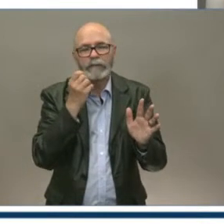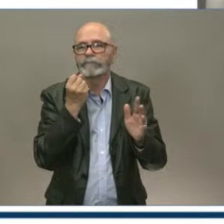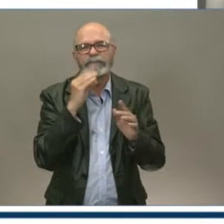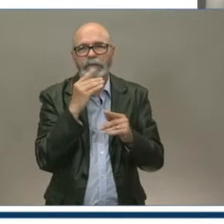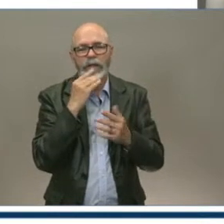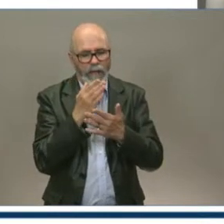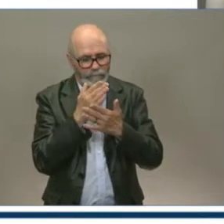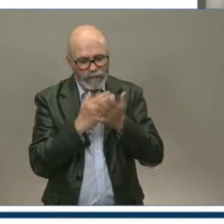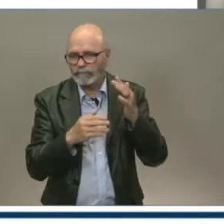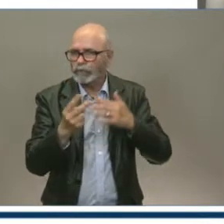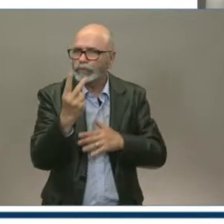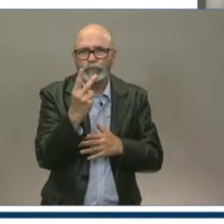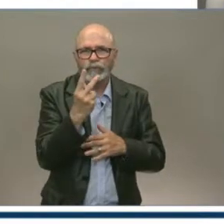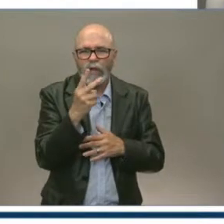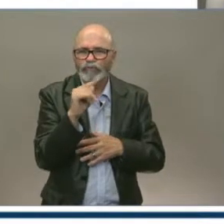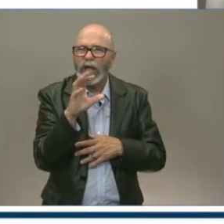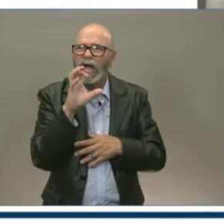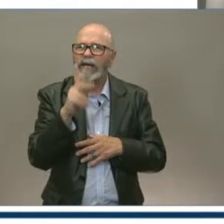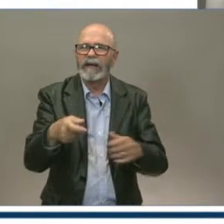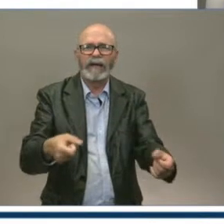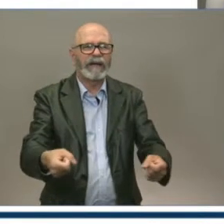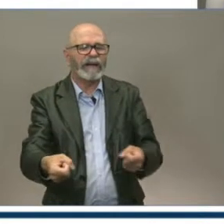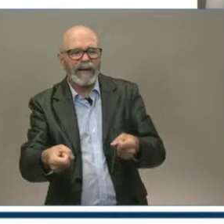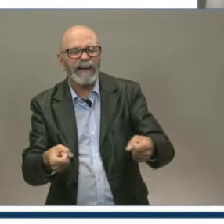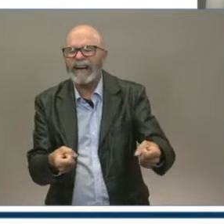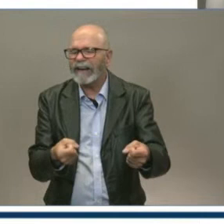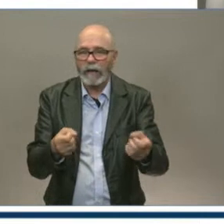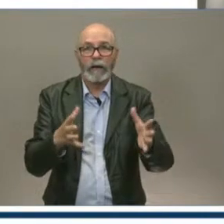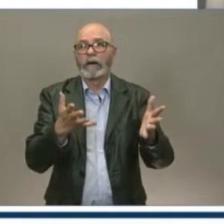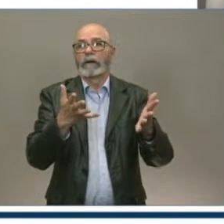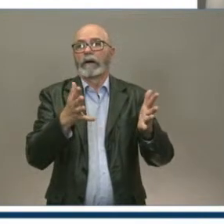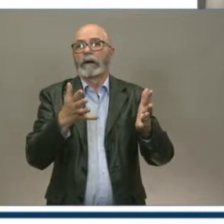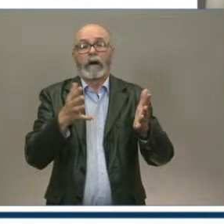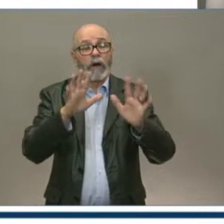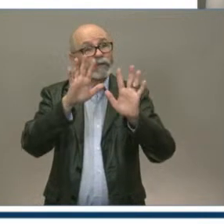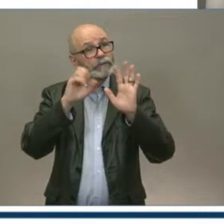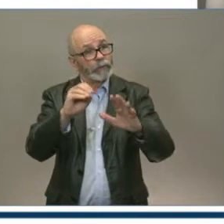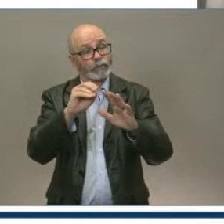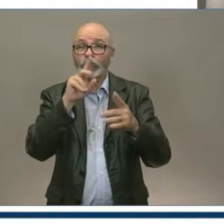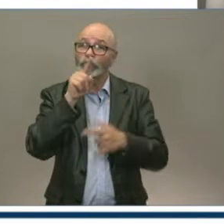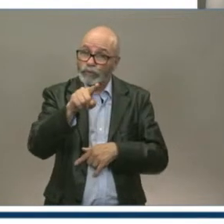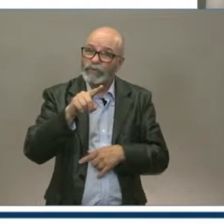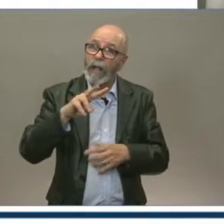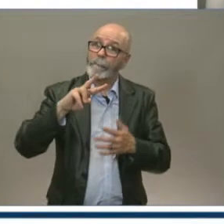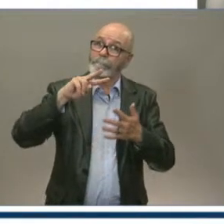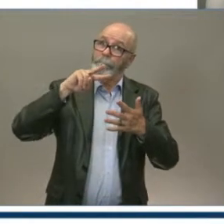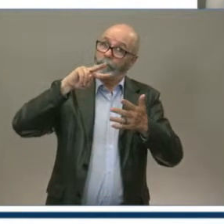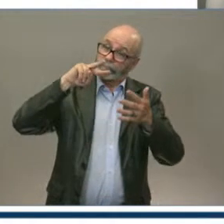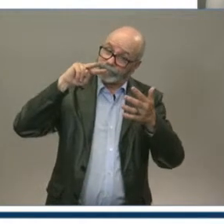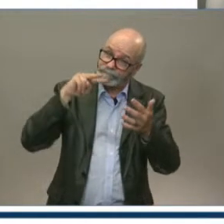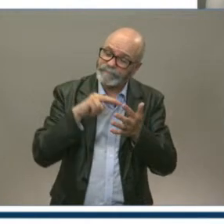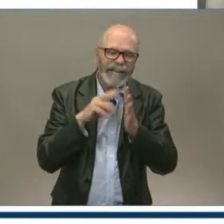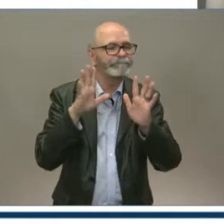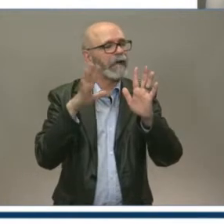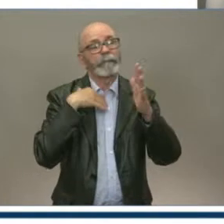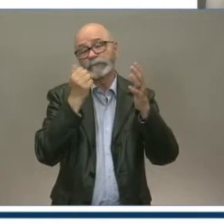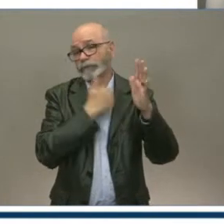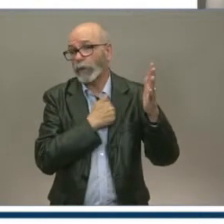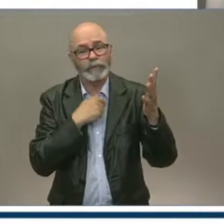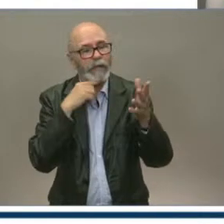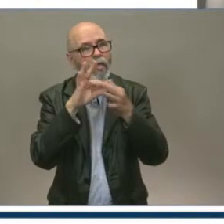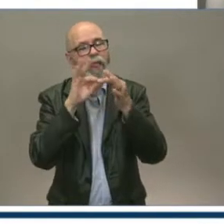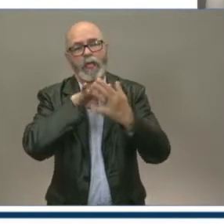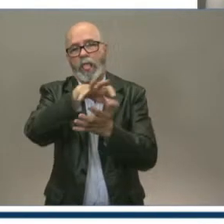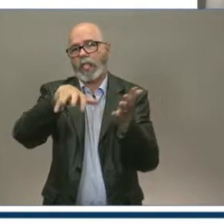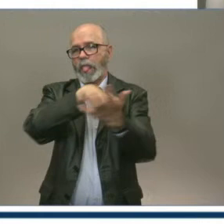truckers. Are you saying that you were originally going to screen them, now they just go into the queue with the rest of us? I'm sorry, I'm confused.